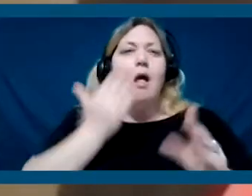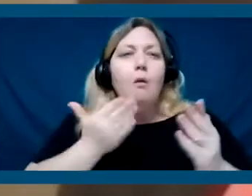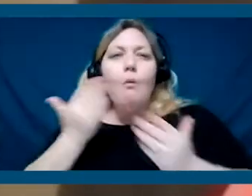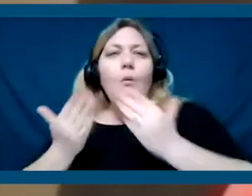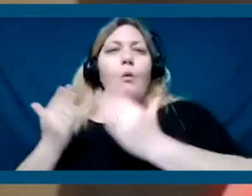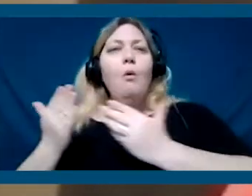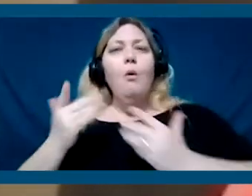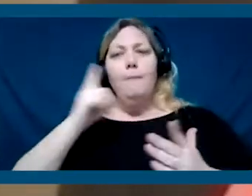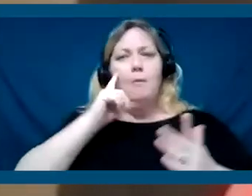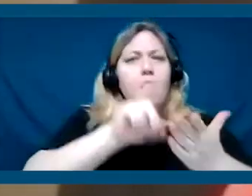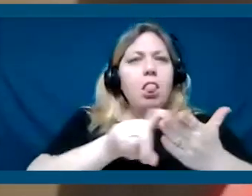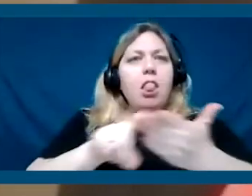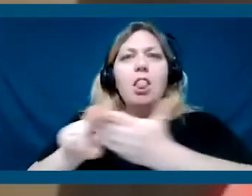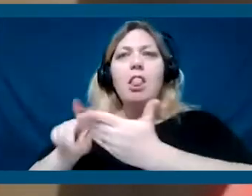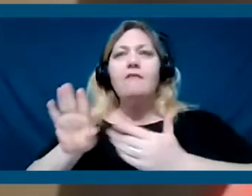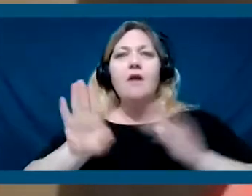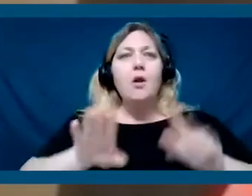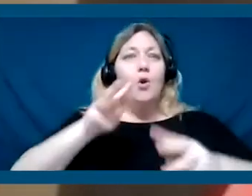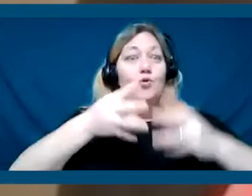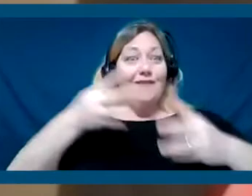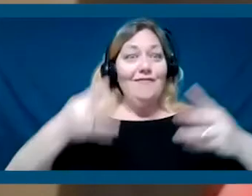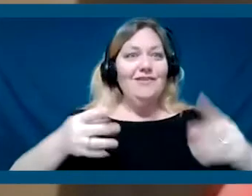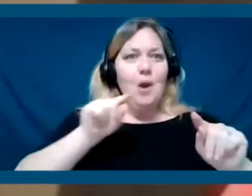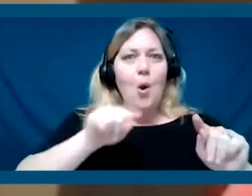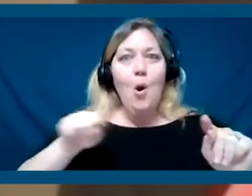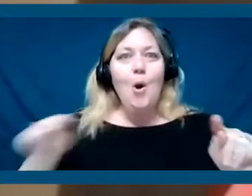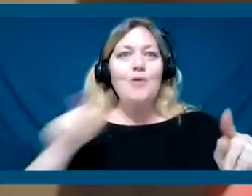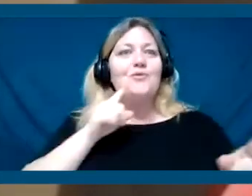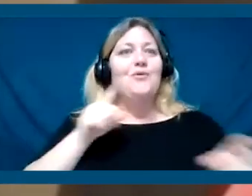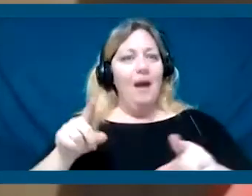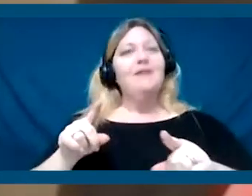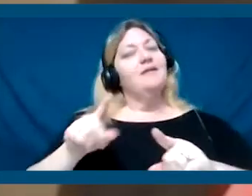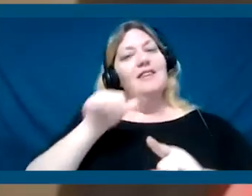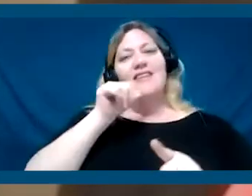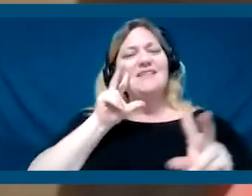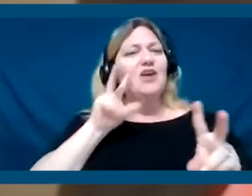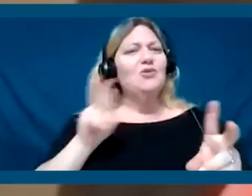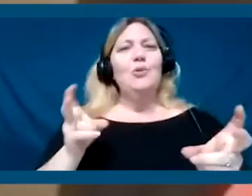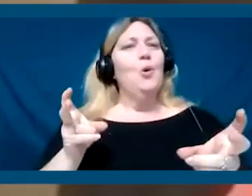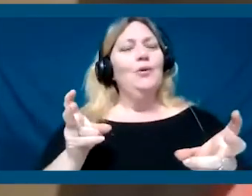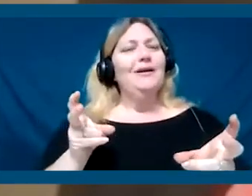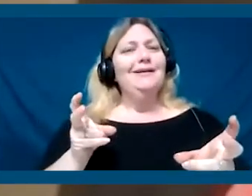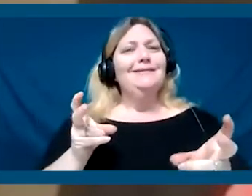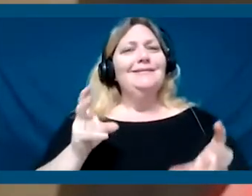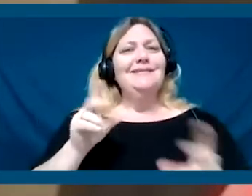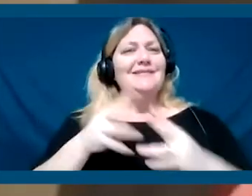own merits. For diversity to occur, it's not only a slogan that we just